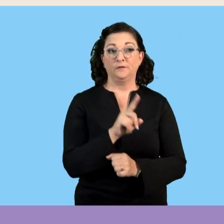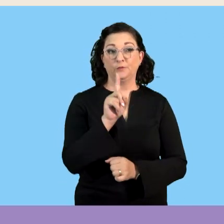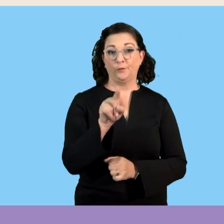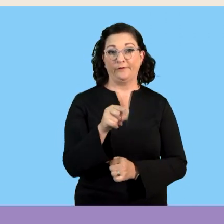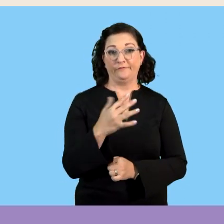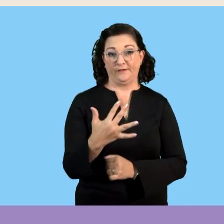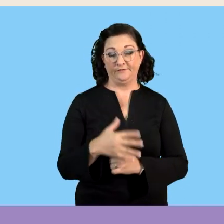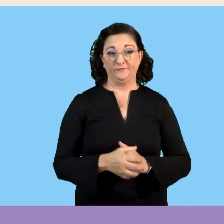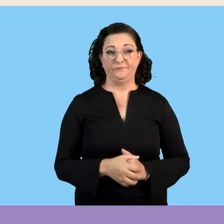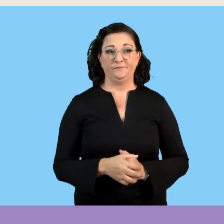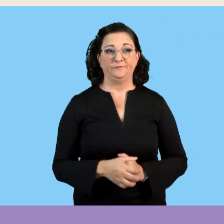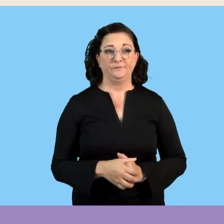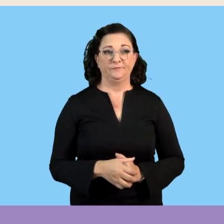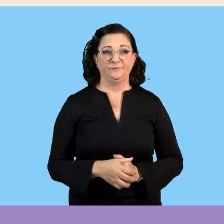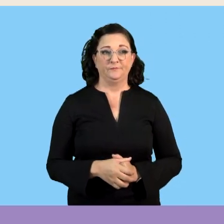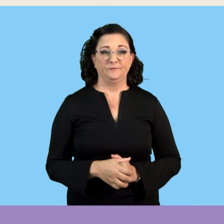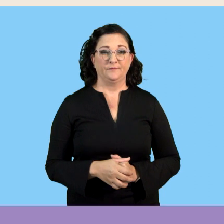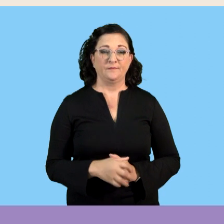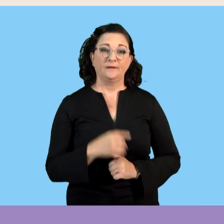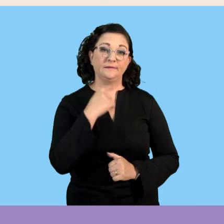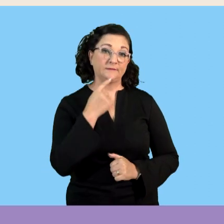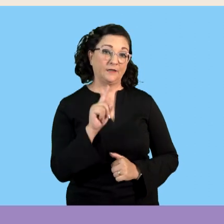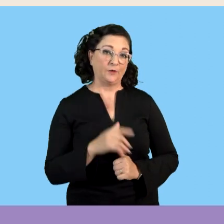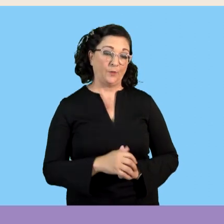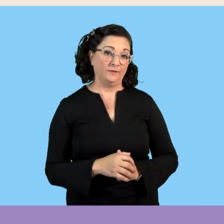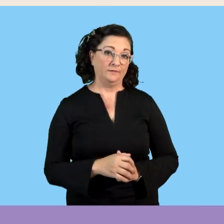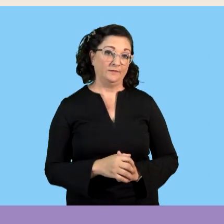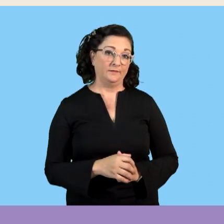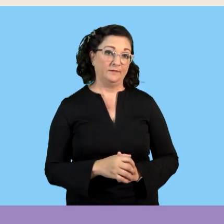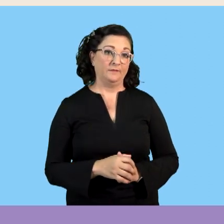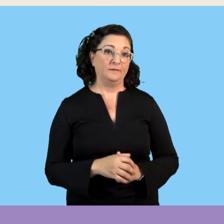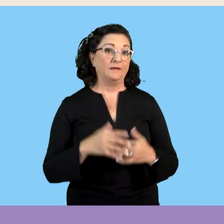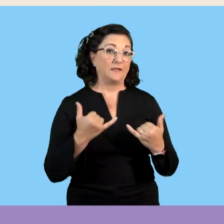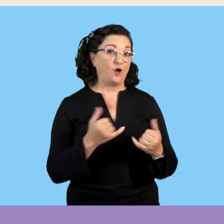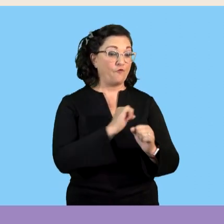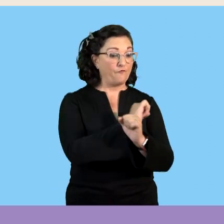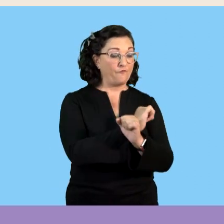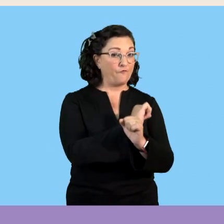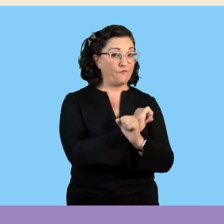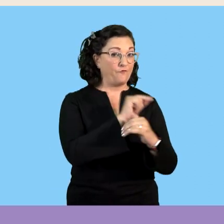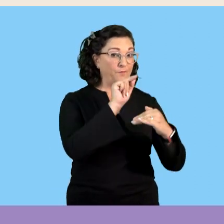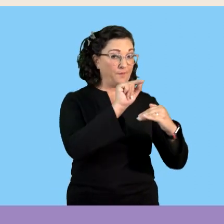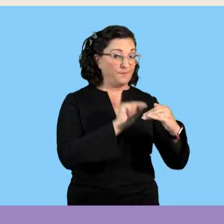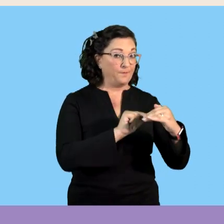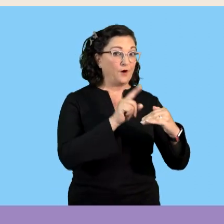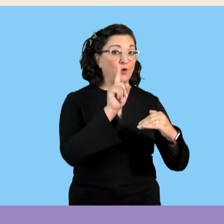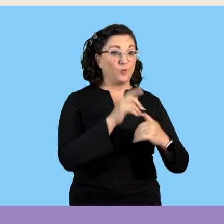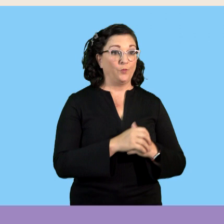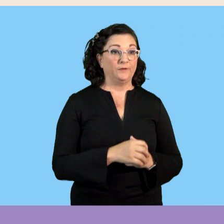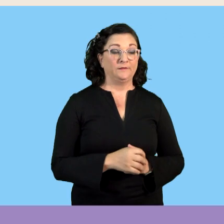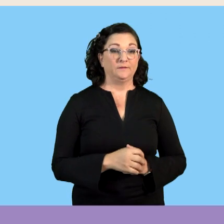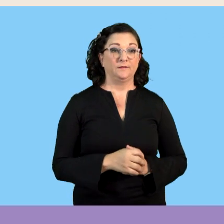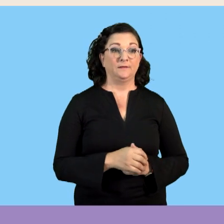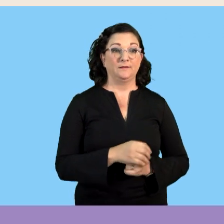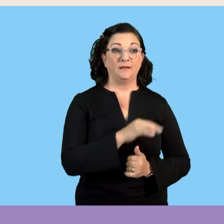multiplied by 1/5. And we said, if we're multiplying fractions, we multiply the numerator